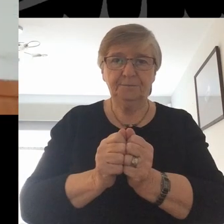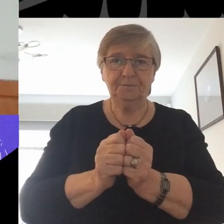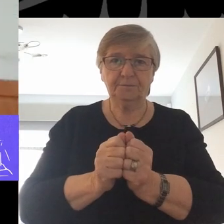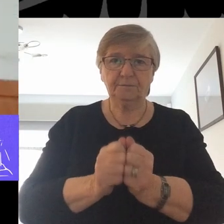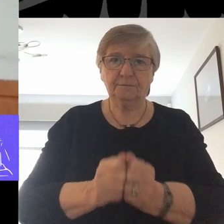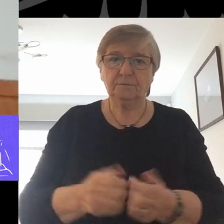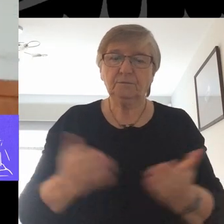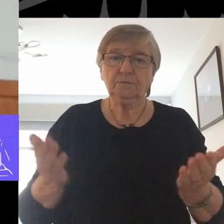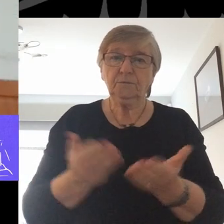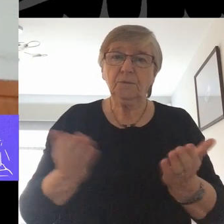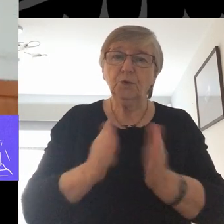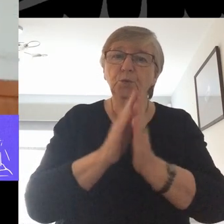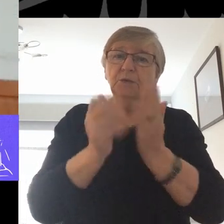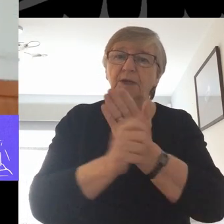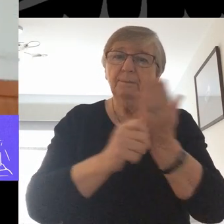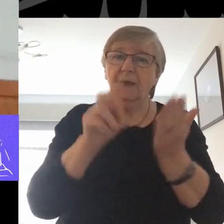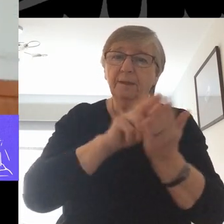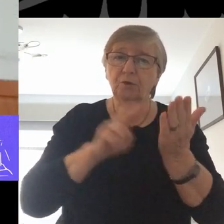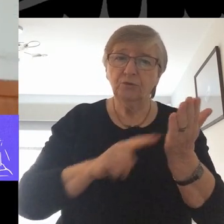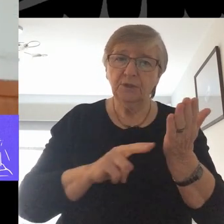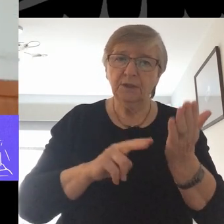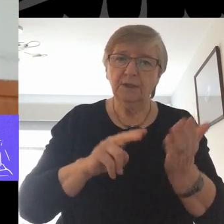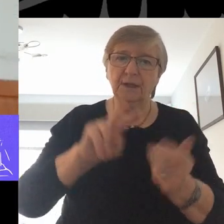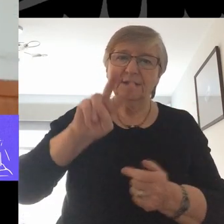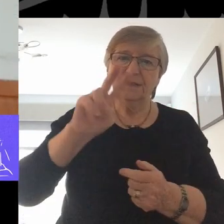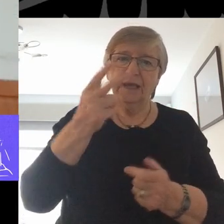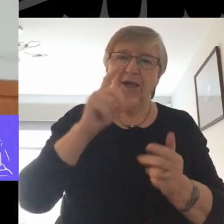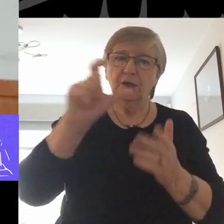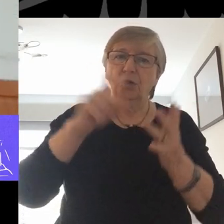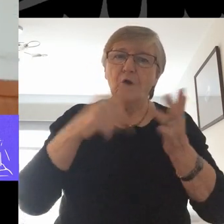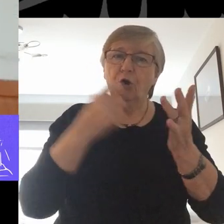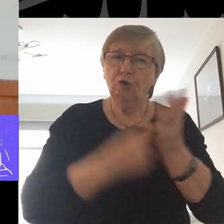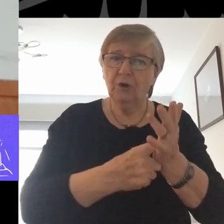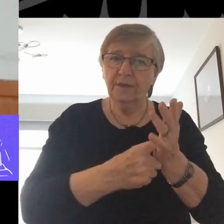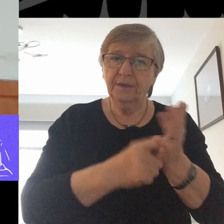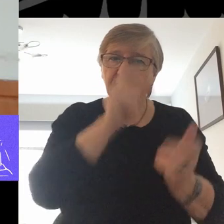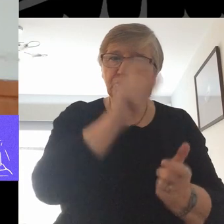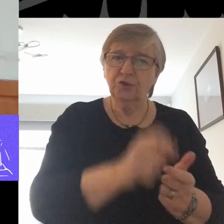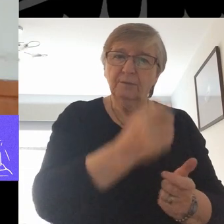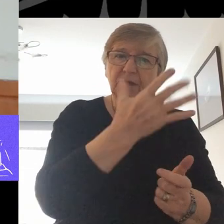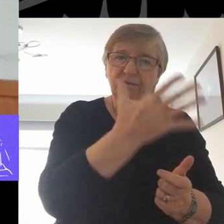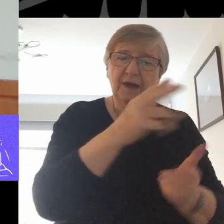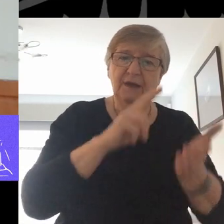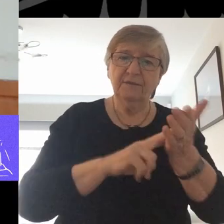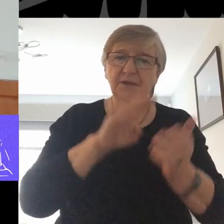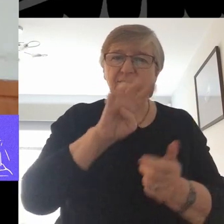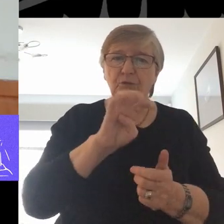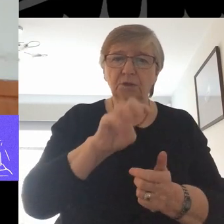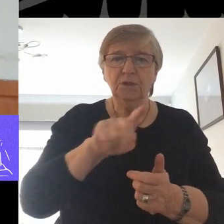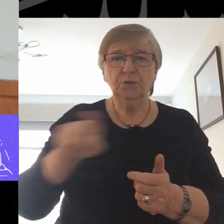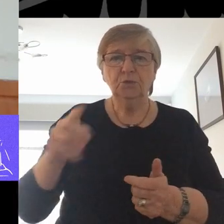today's Bible reading comes from 2 Corinthians 5, verses 14 to 21.